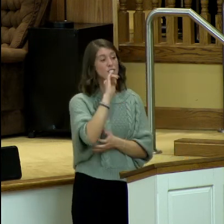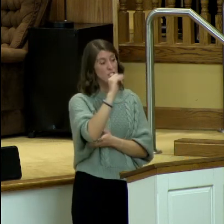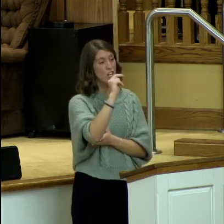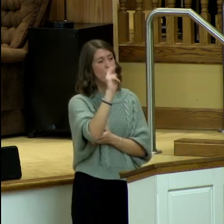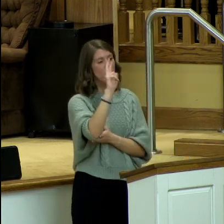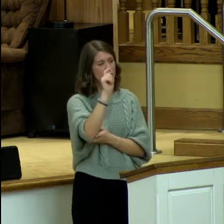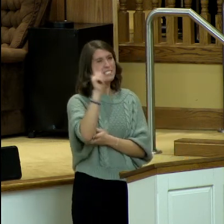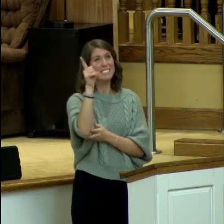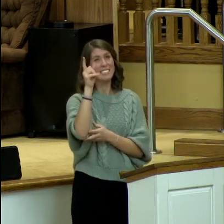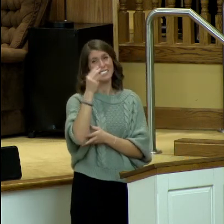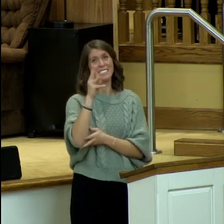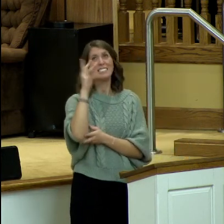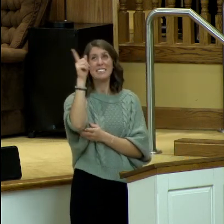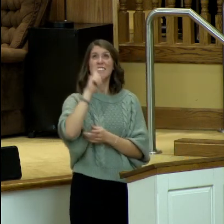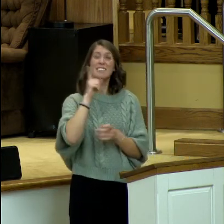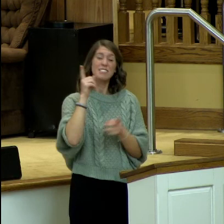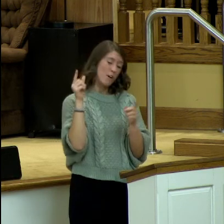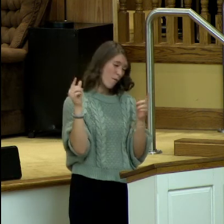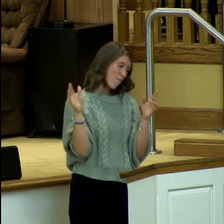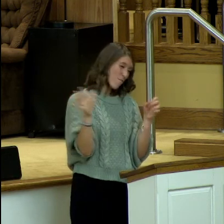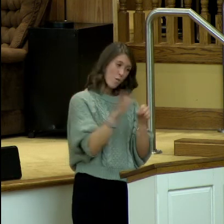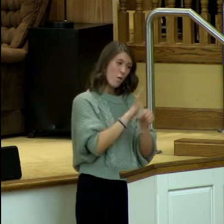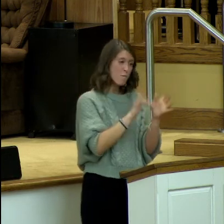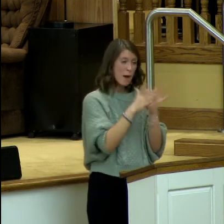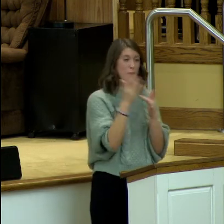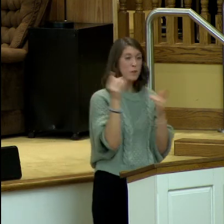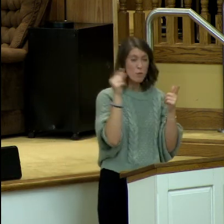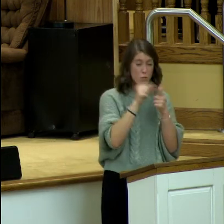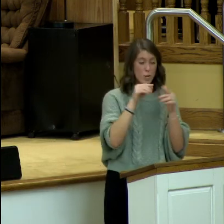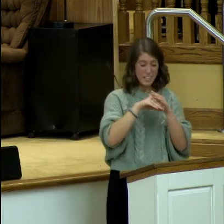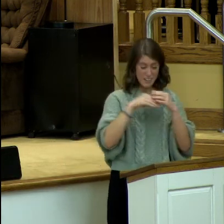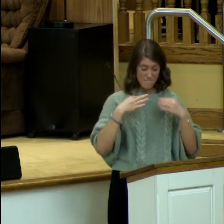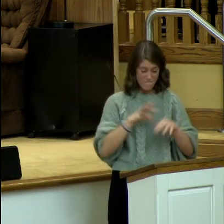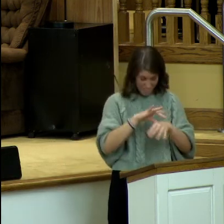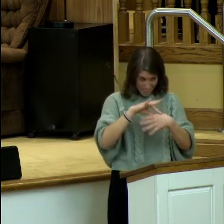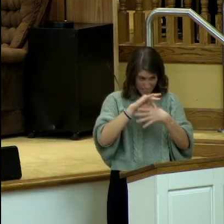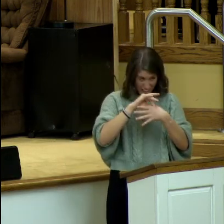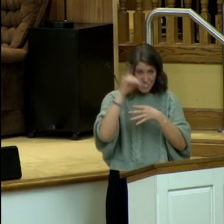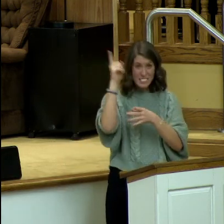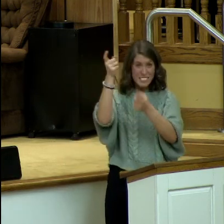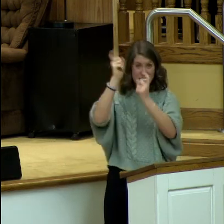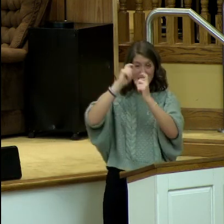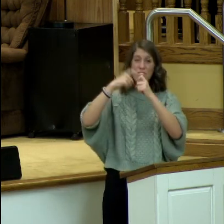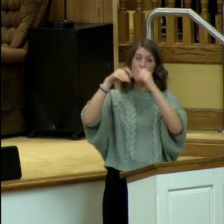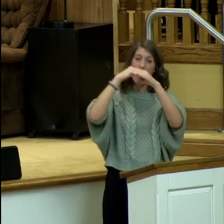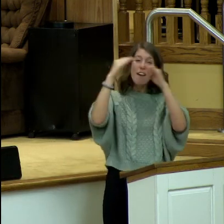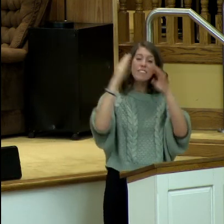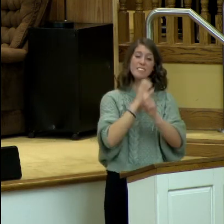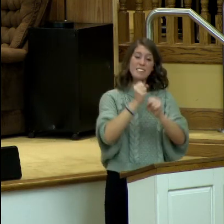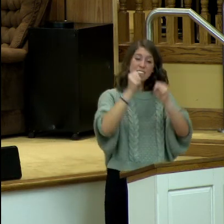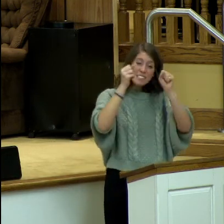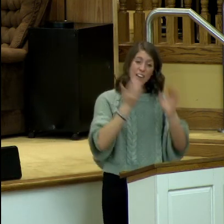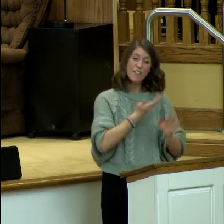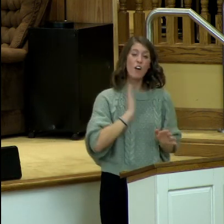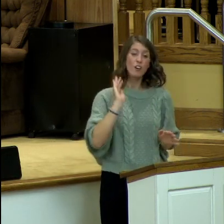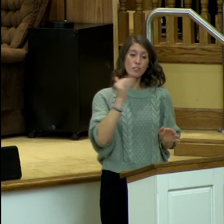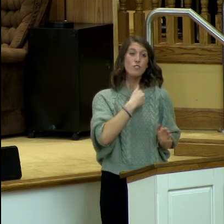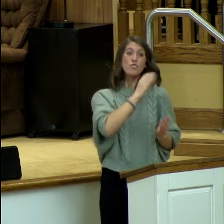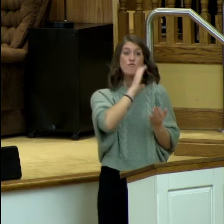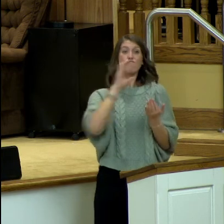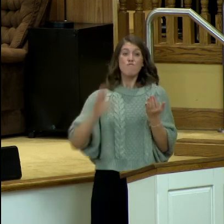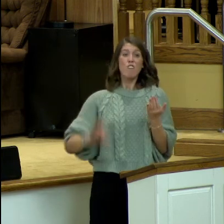the whole Bible. He's the Word in flesh. He's the gift from heaven. He's the Savior of our soul. He's the Christ of